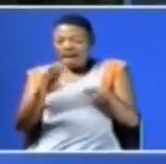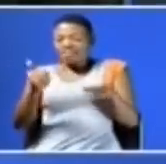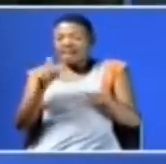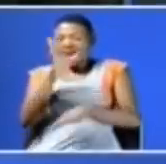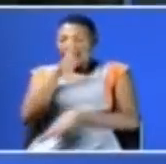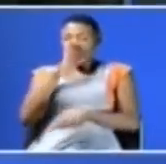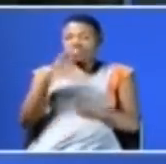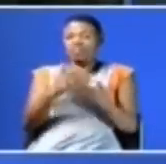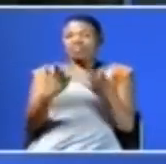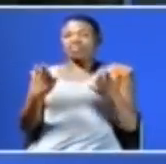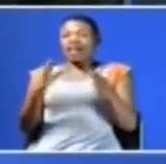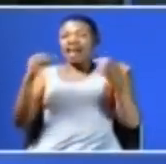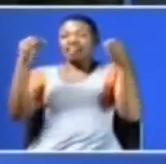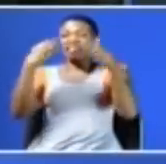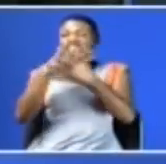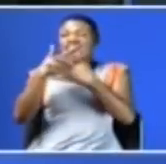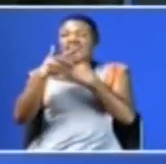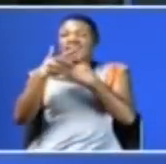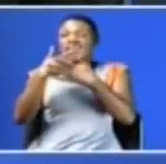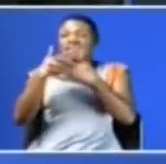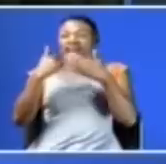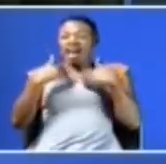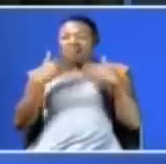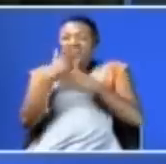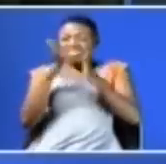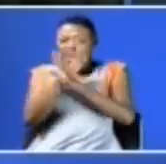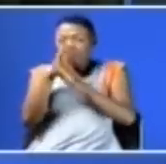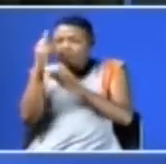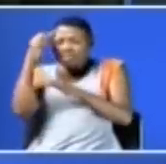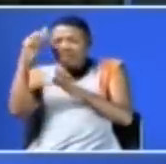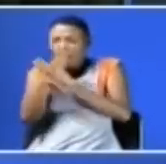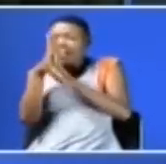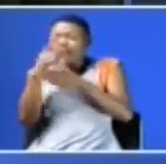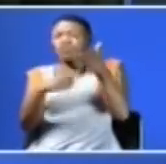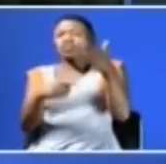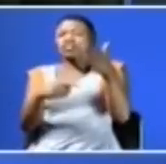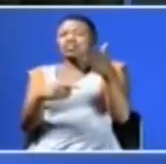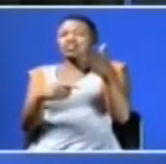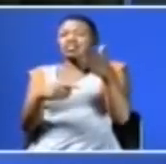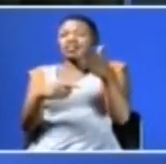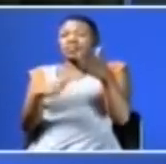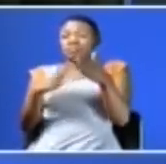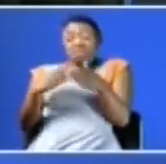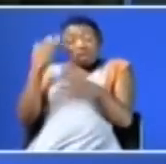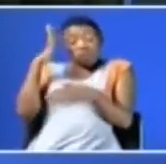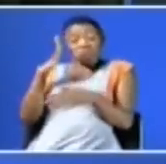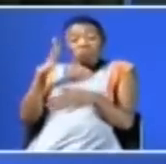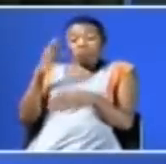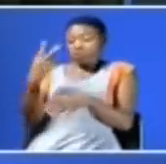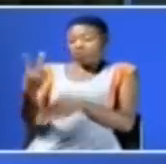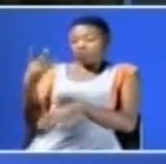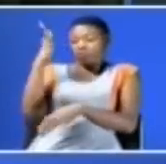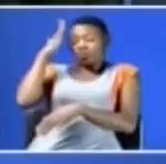clear that the cards being played under the table. Like this what? What do you think is under the table? Well, I wish we knew. It's only the two of them who